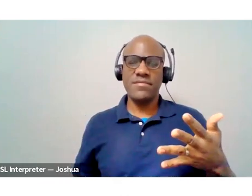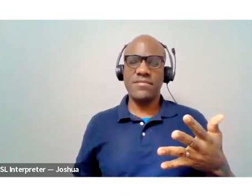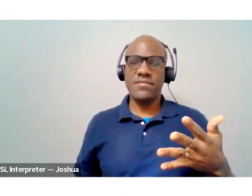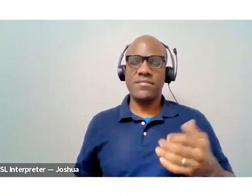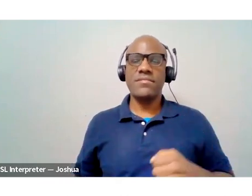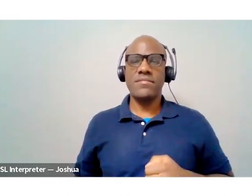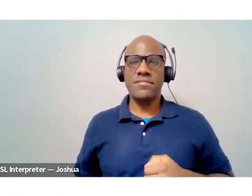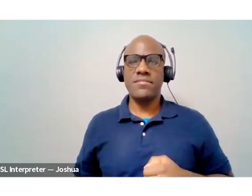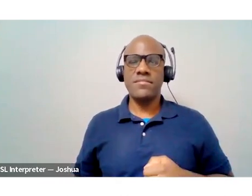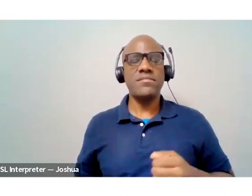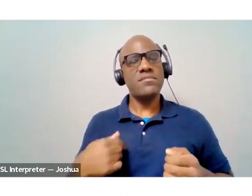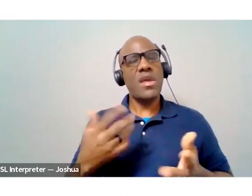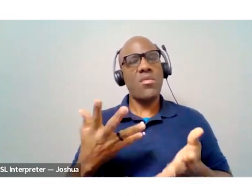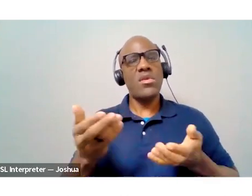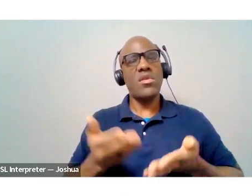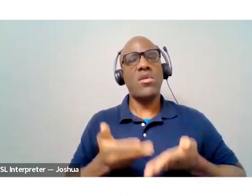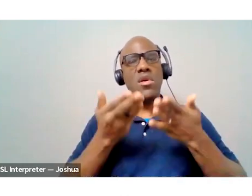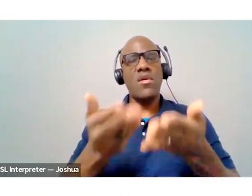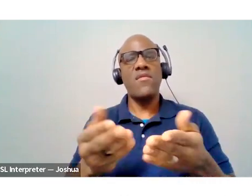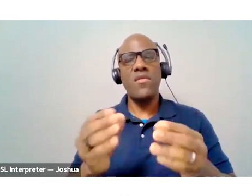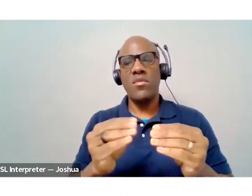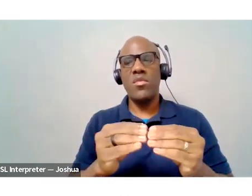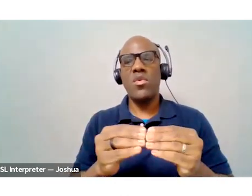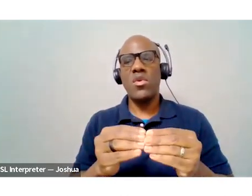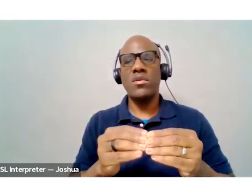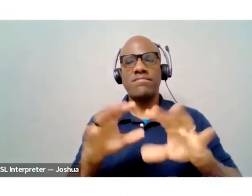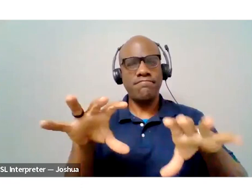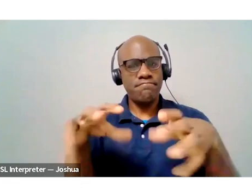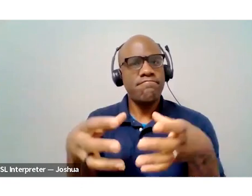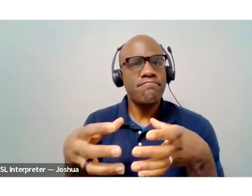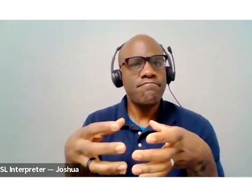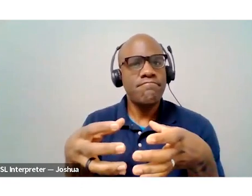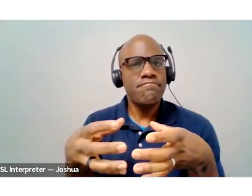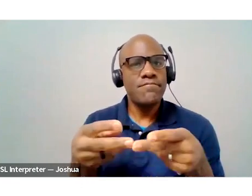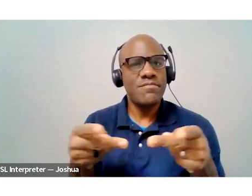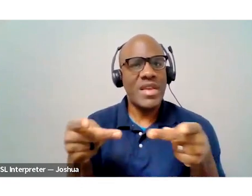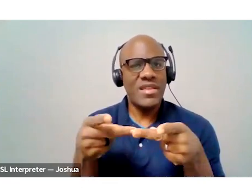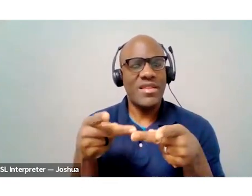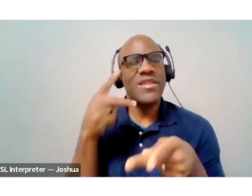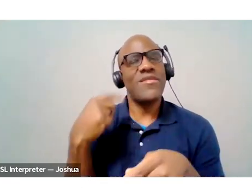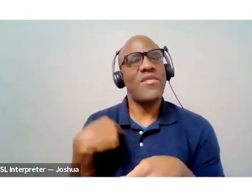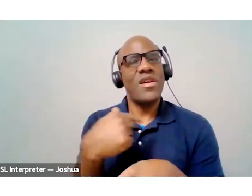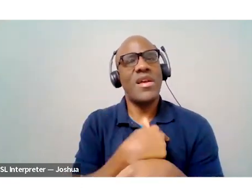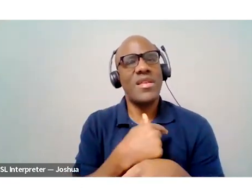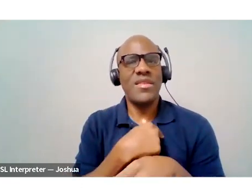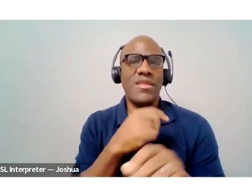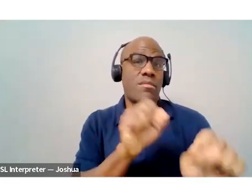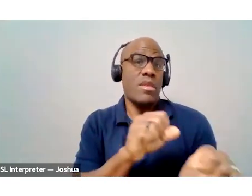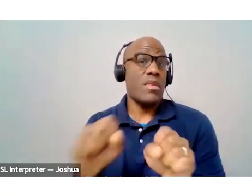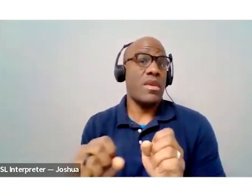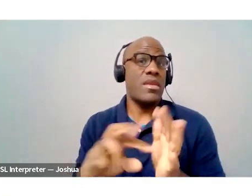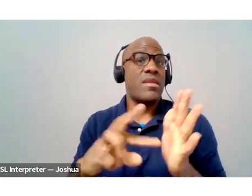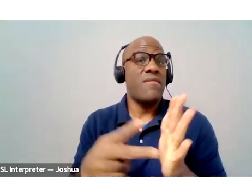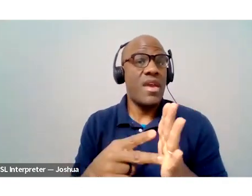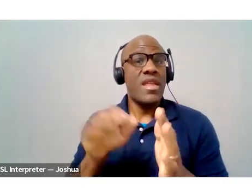I wanted to offer a more capacious place for us to possibly define in the moment how we understand